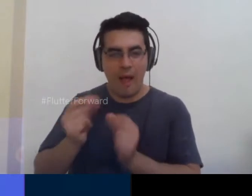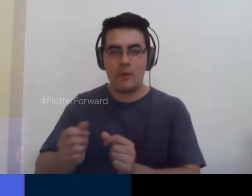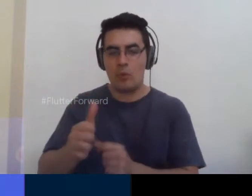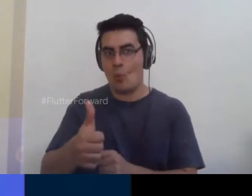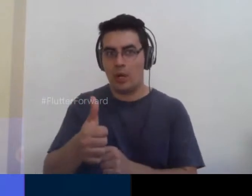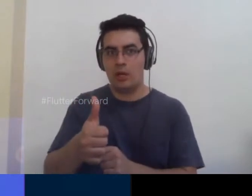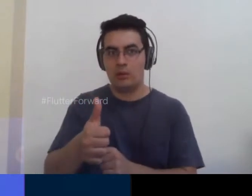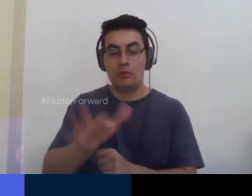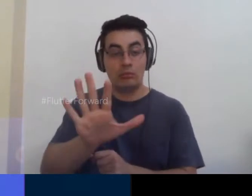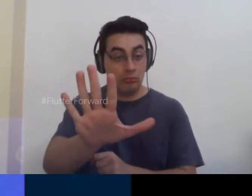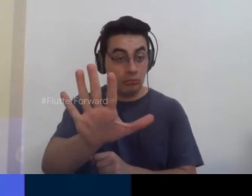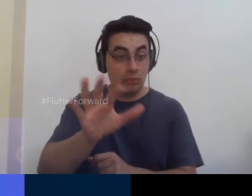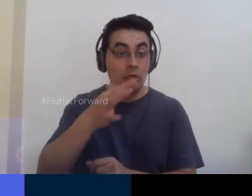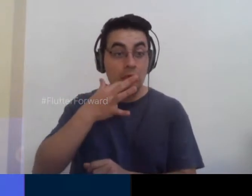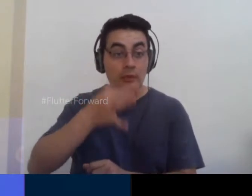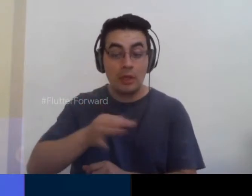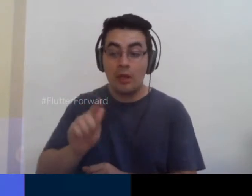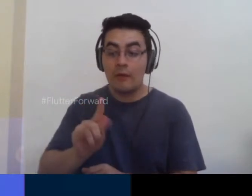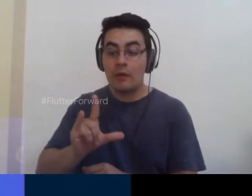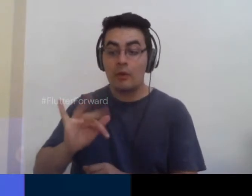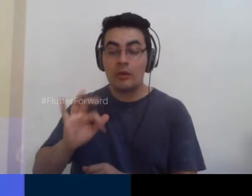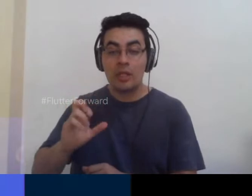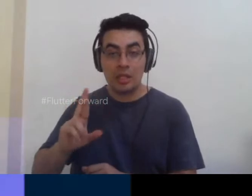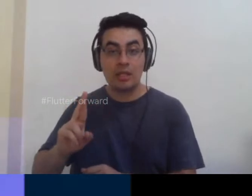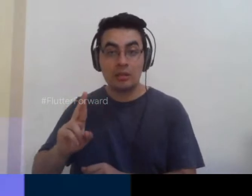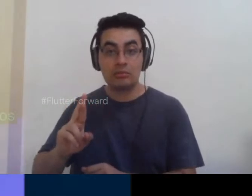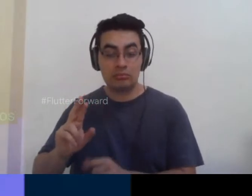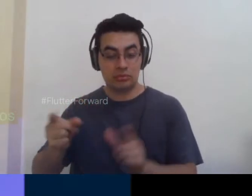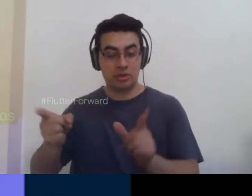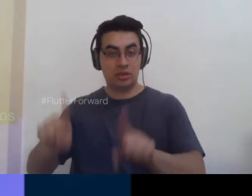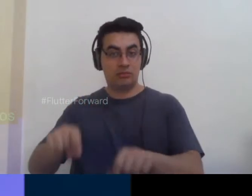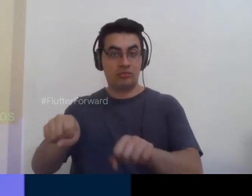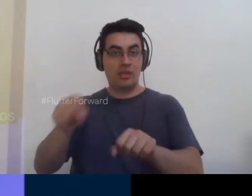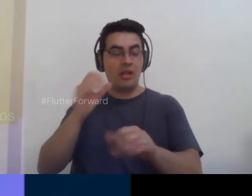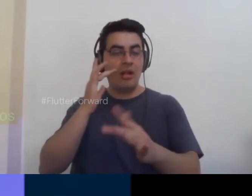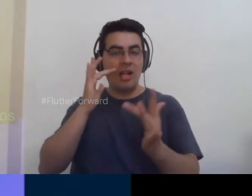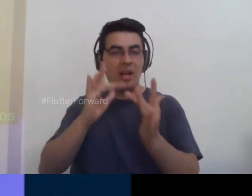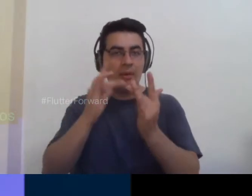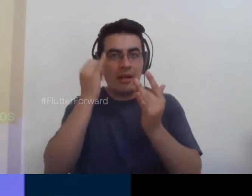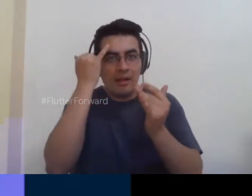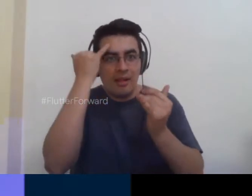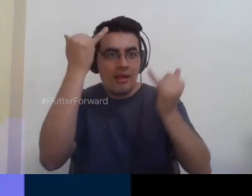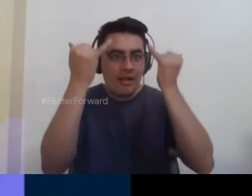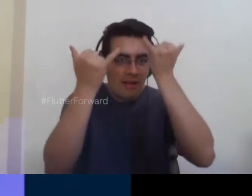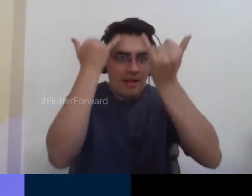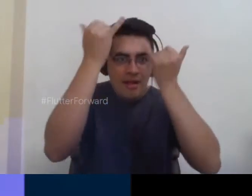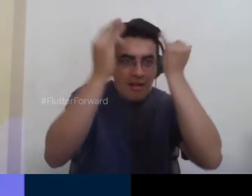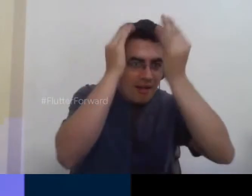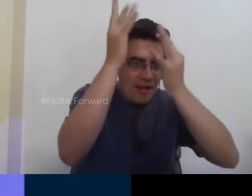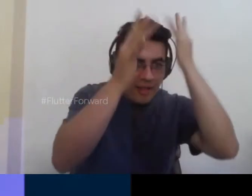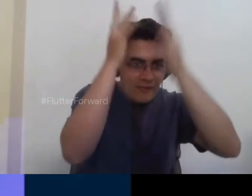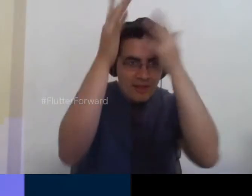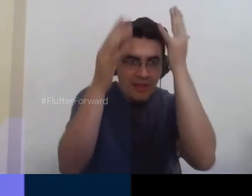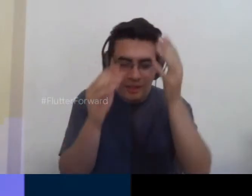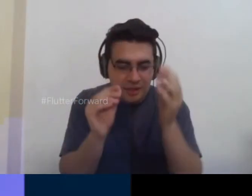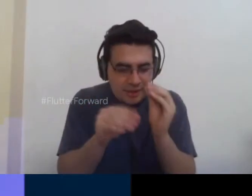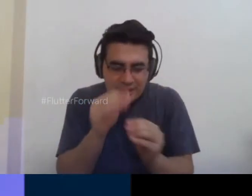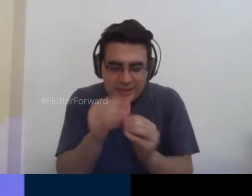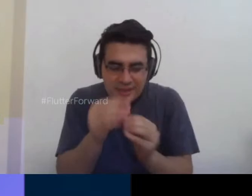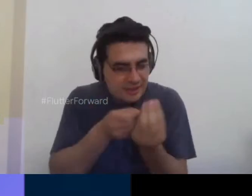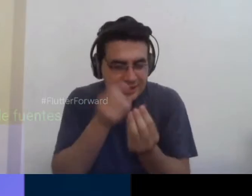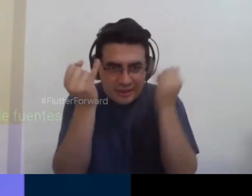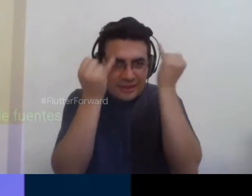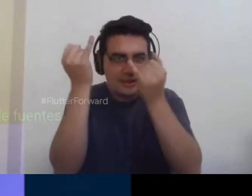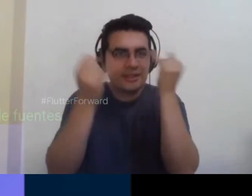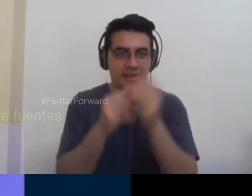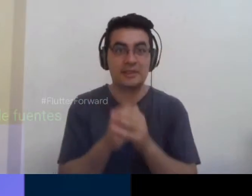your unique, ambitious designs to life. To show you what we mean, we'll take on the role of creative coders,